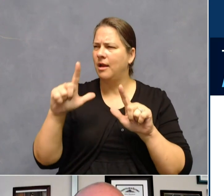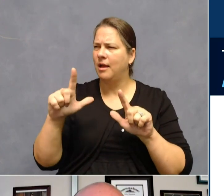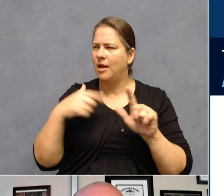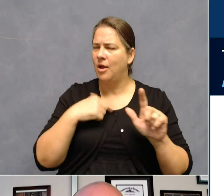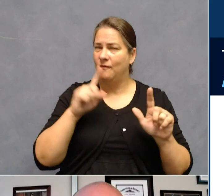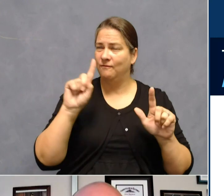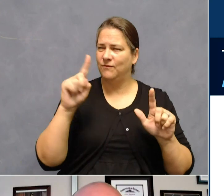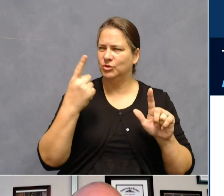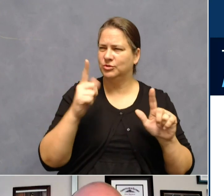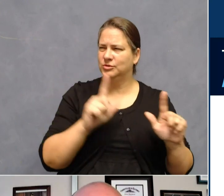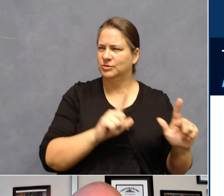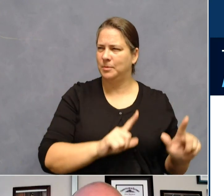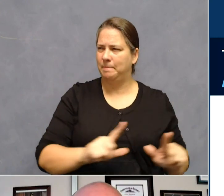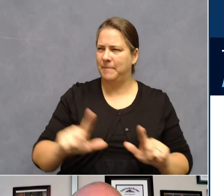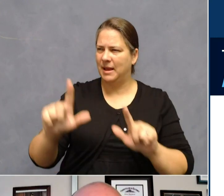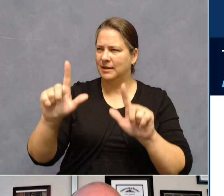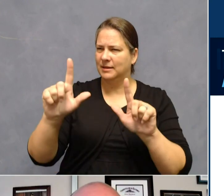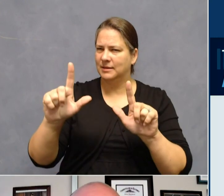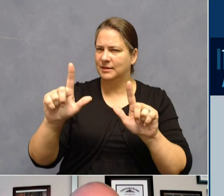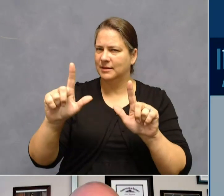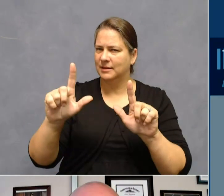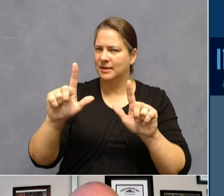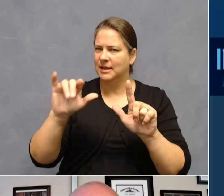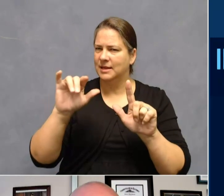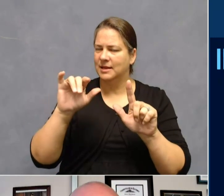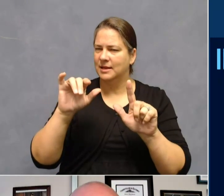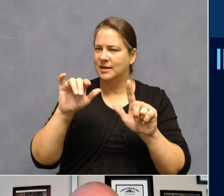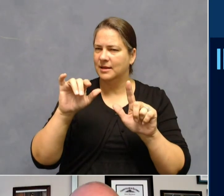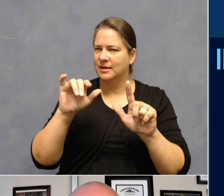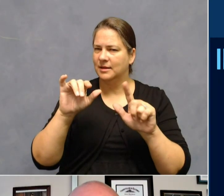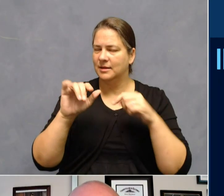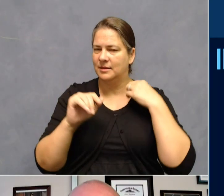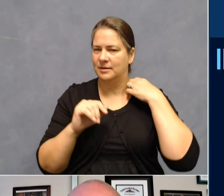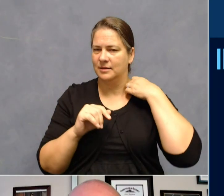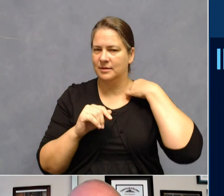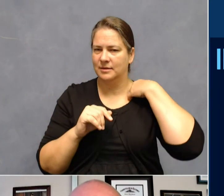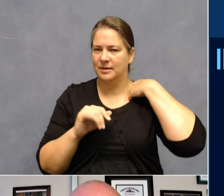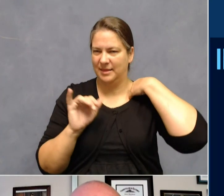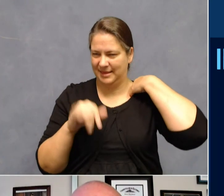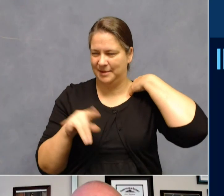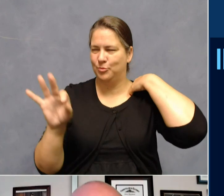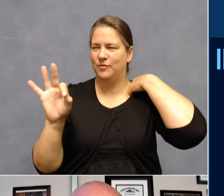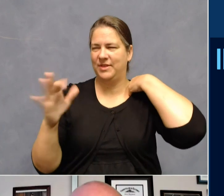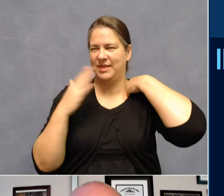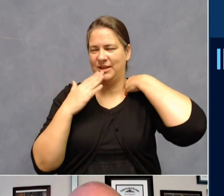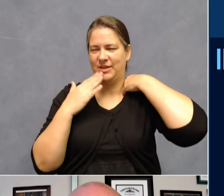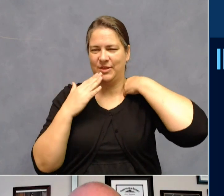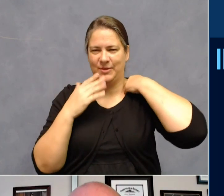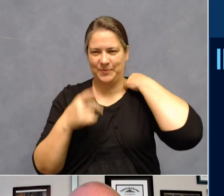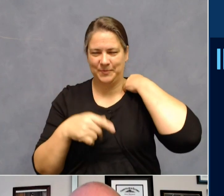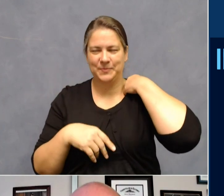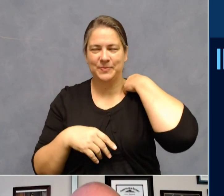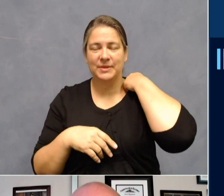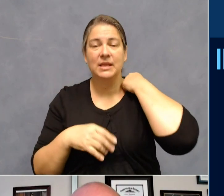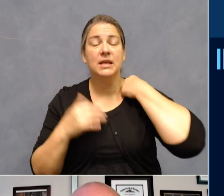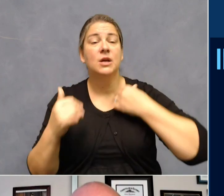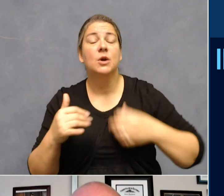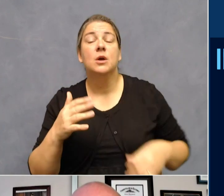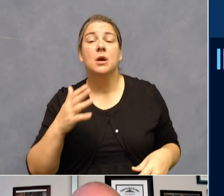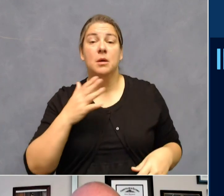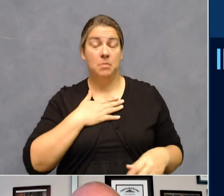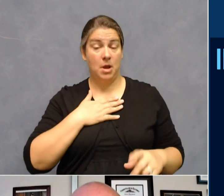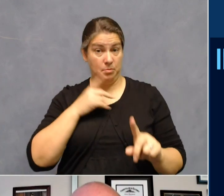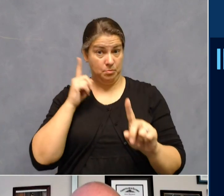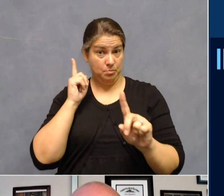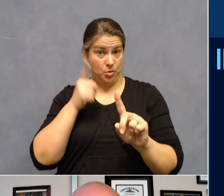the incidence rate map you just took down. Very good, thank you. here's the point I want to make. If you look where